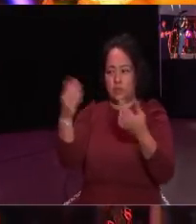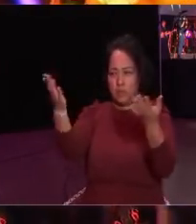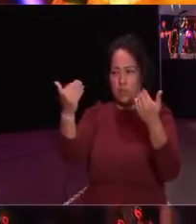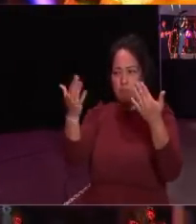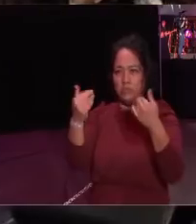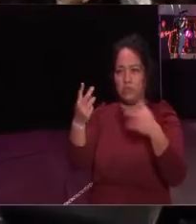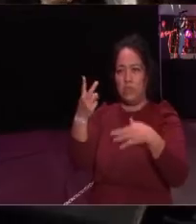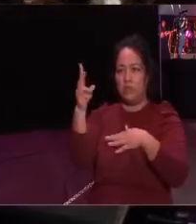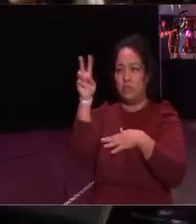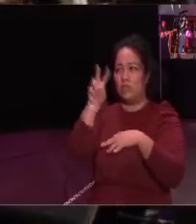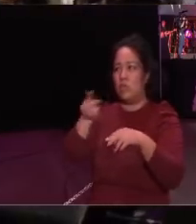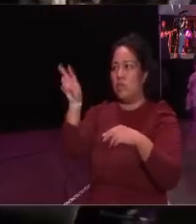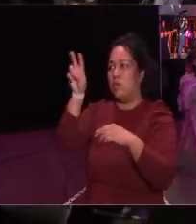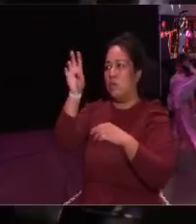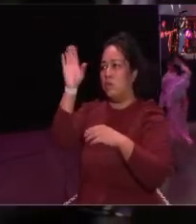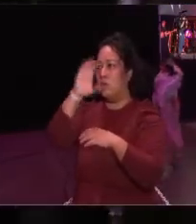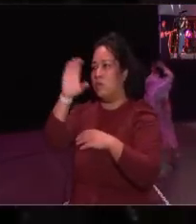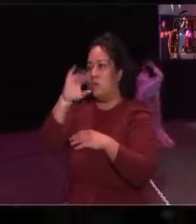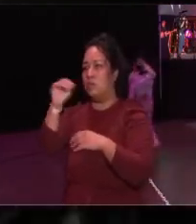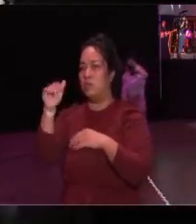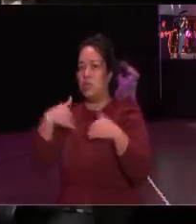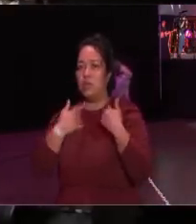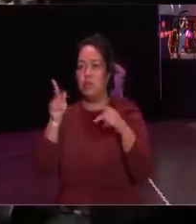your young people. Busquen a sus jóvenes.